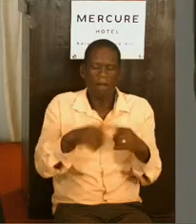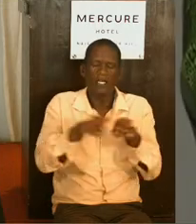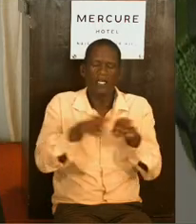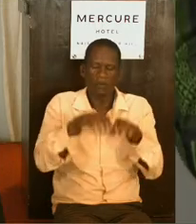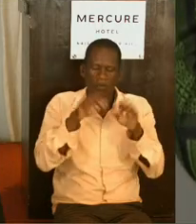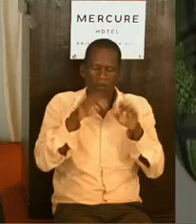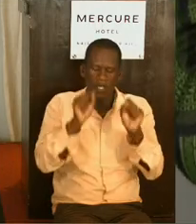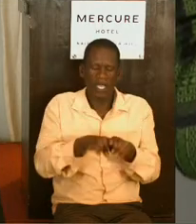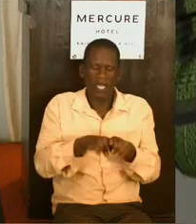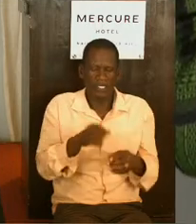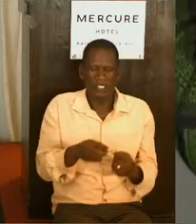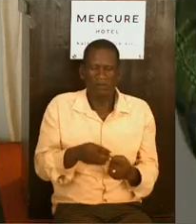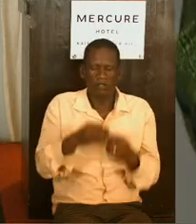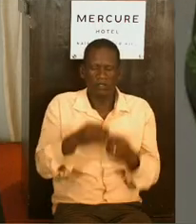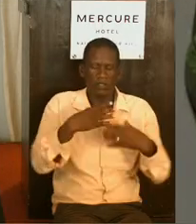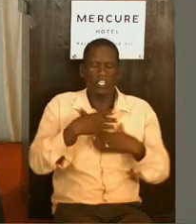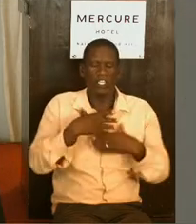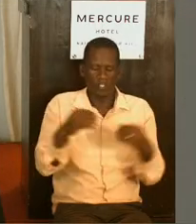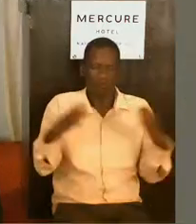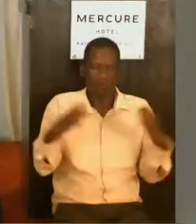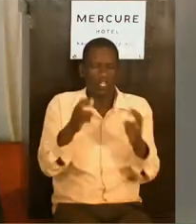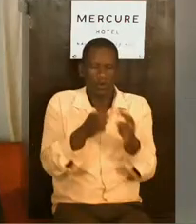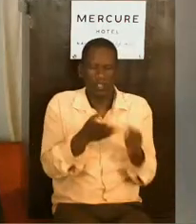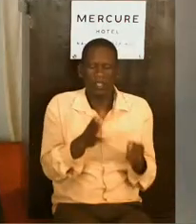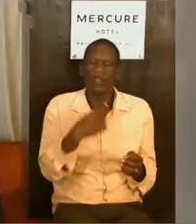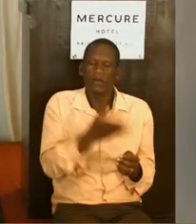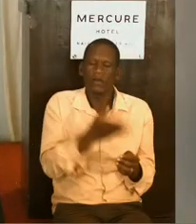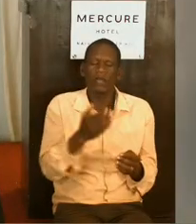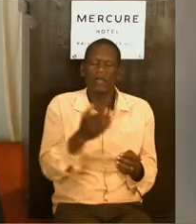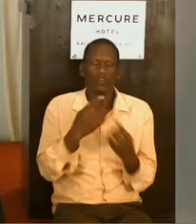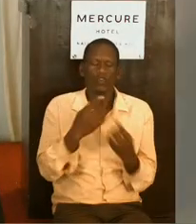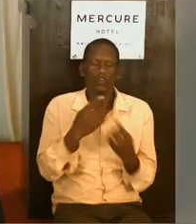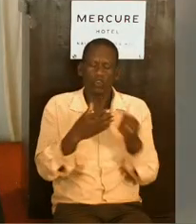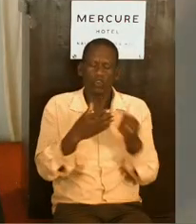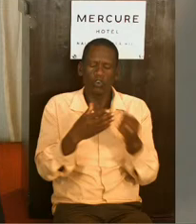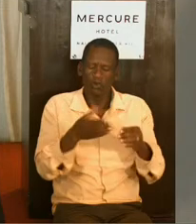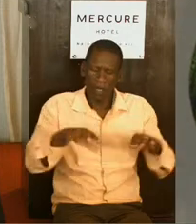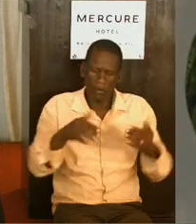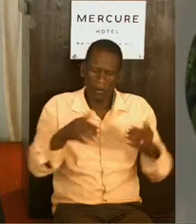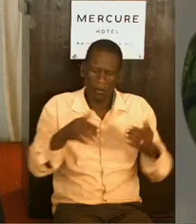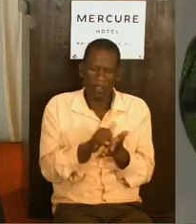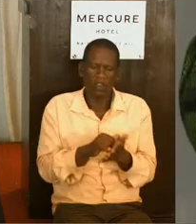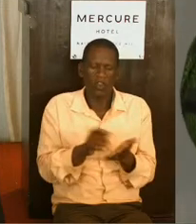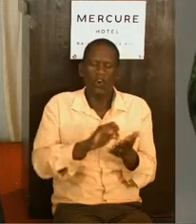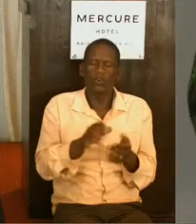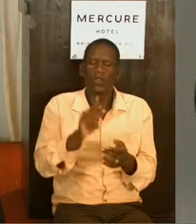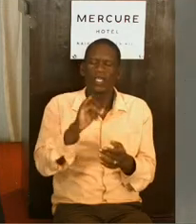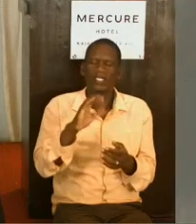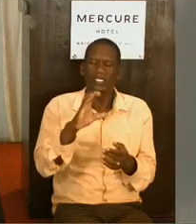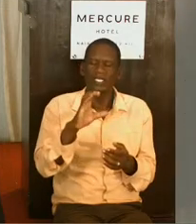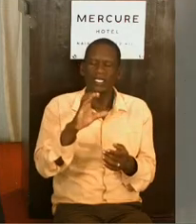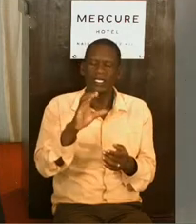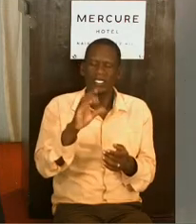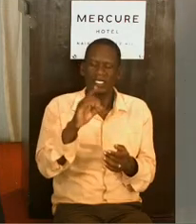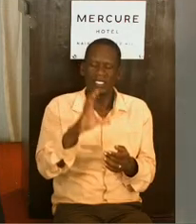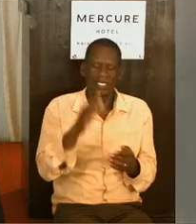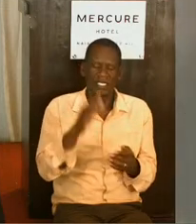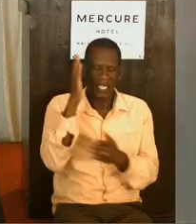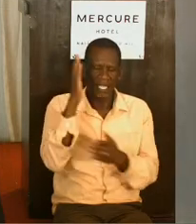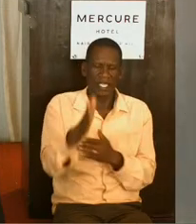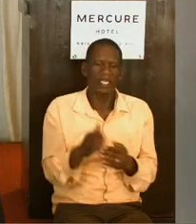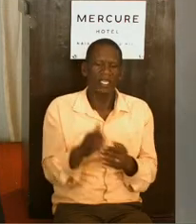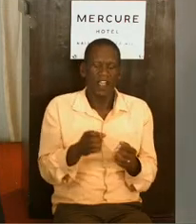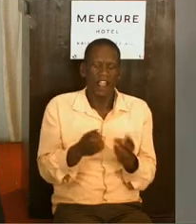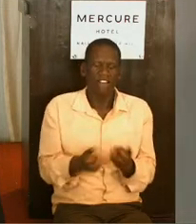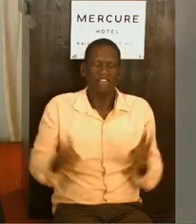still as a potential interest groups we can still reach out and tell them we want to talk to them on this or just reach out to kic direct on this particular one available